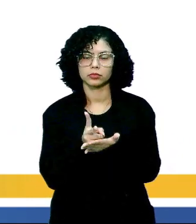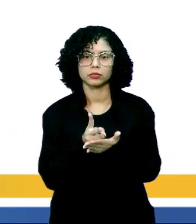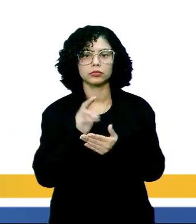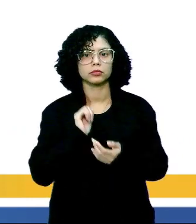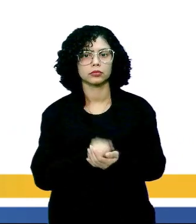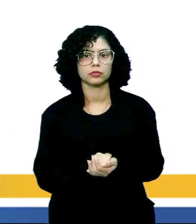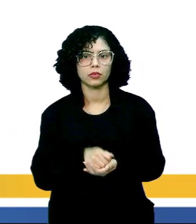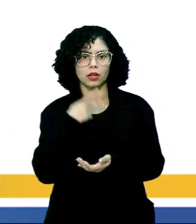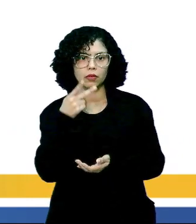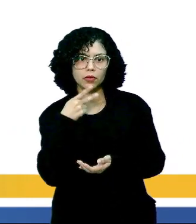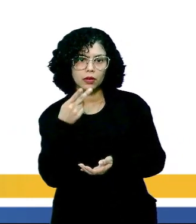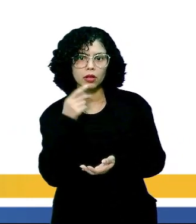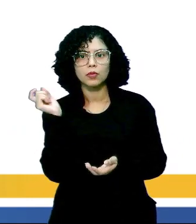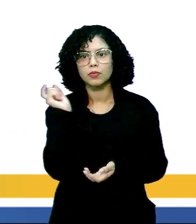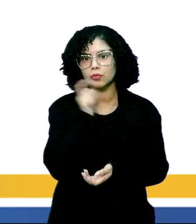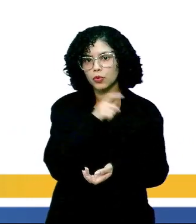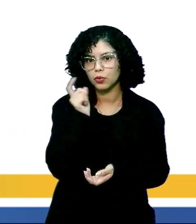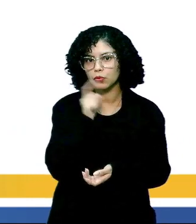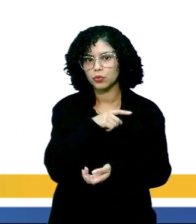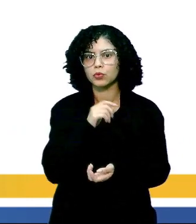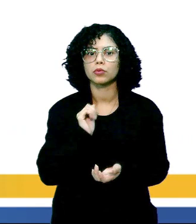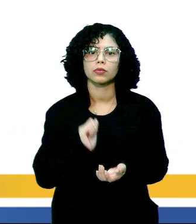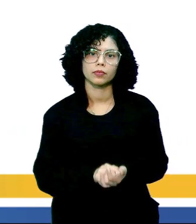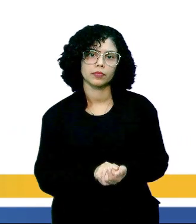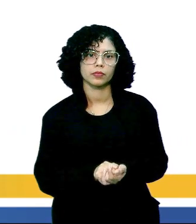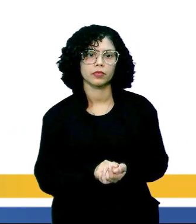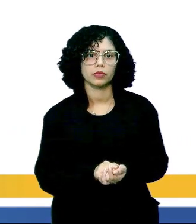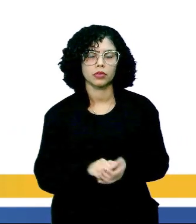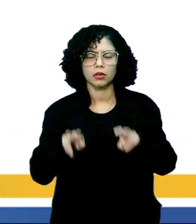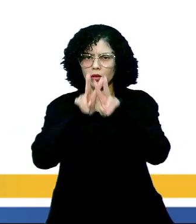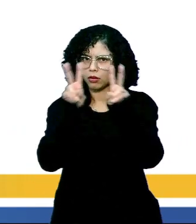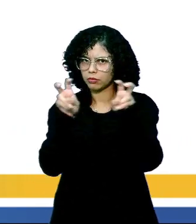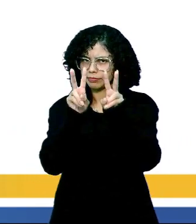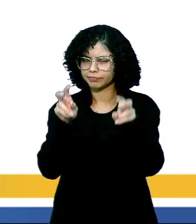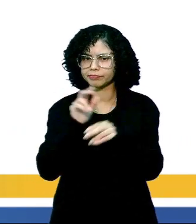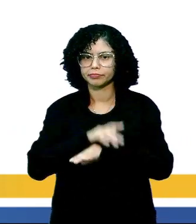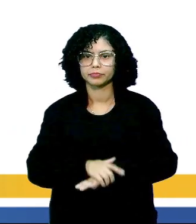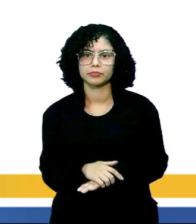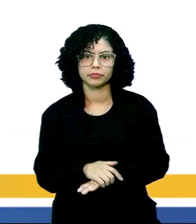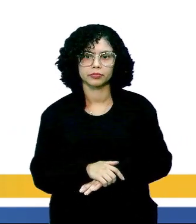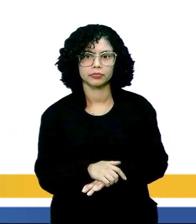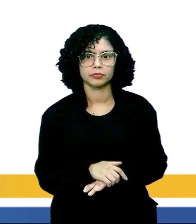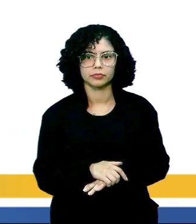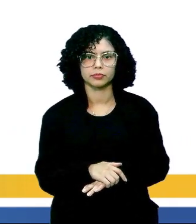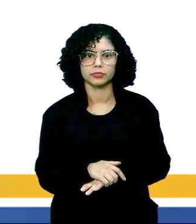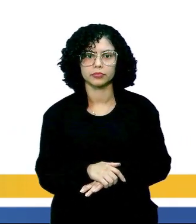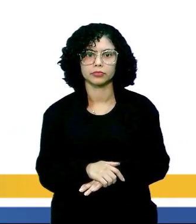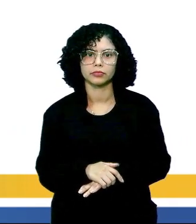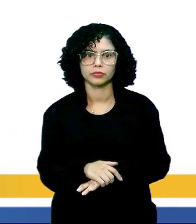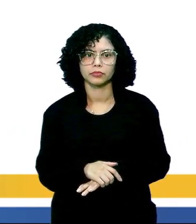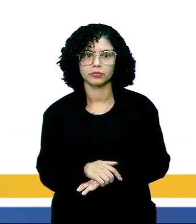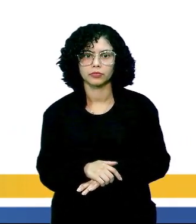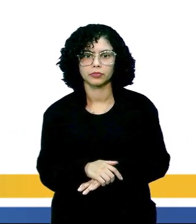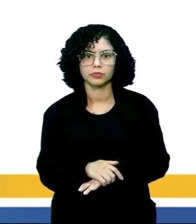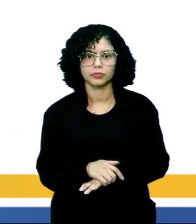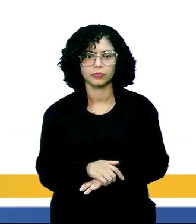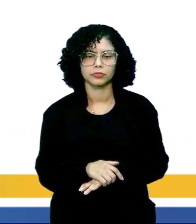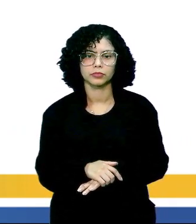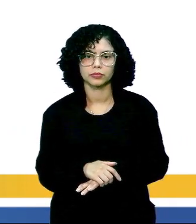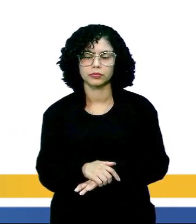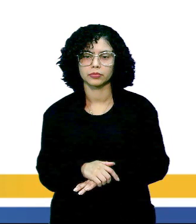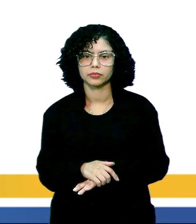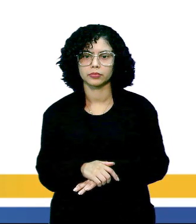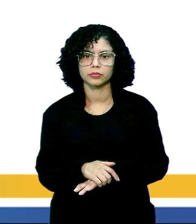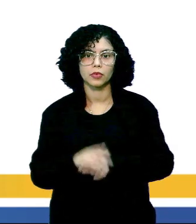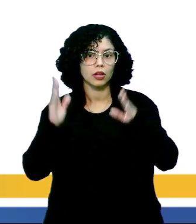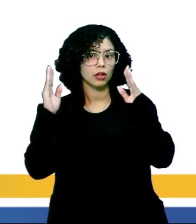Facebook. I was looking at one of their profiles, and a great deal of the info on there was a